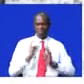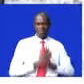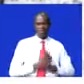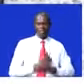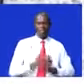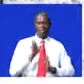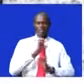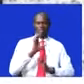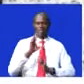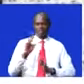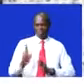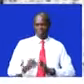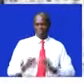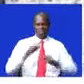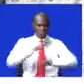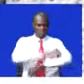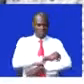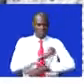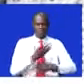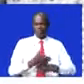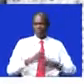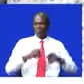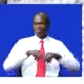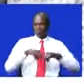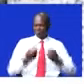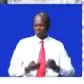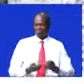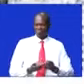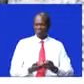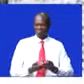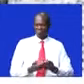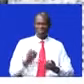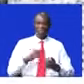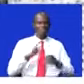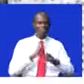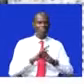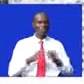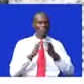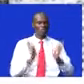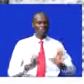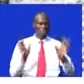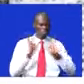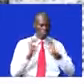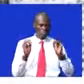schools have been affected by the floods and many cannot reopen.